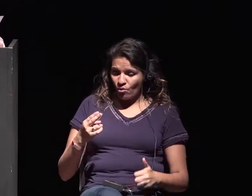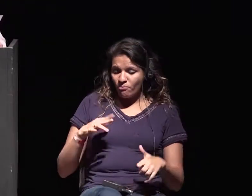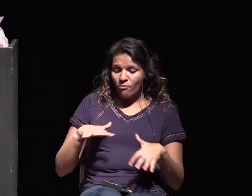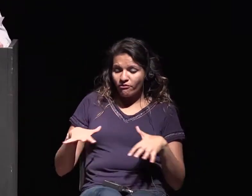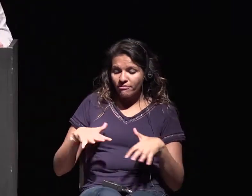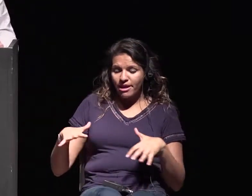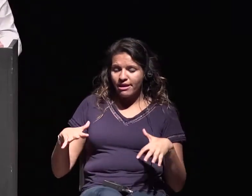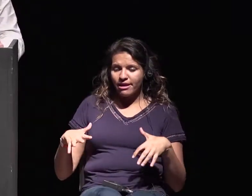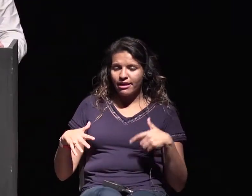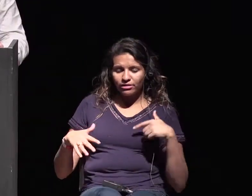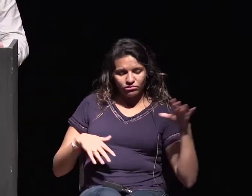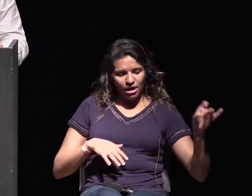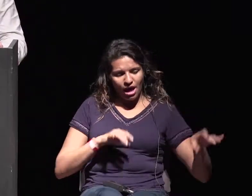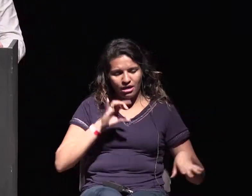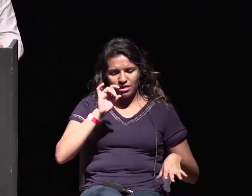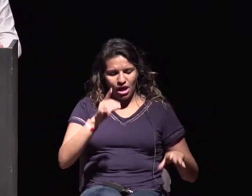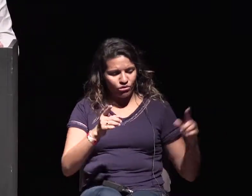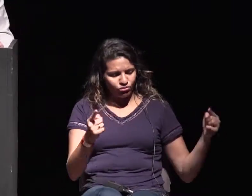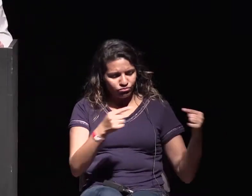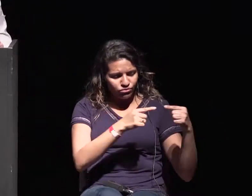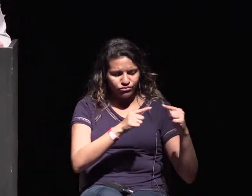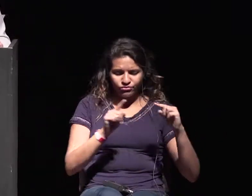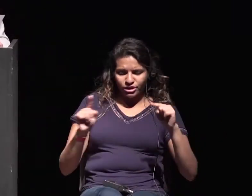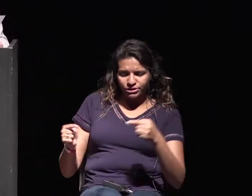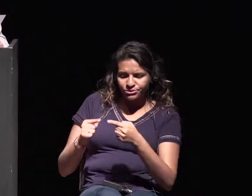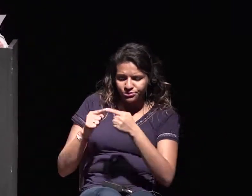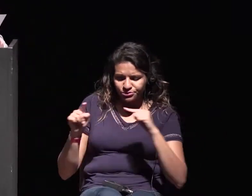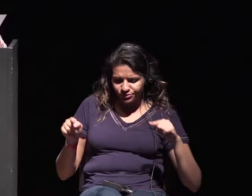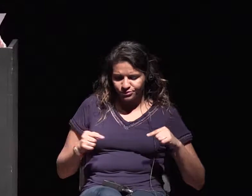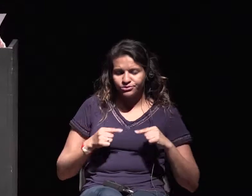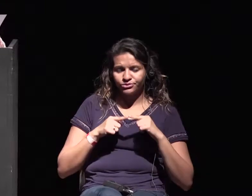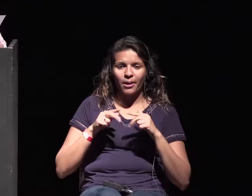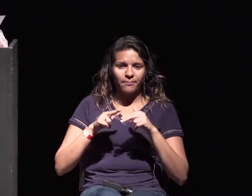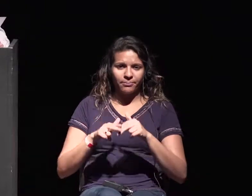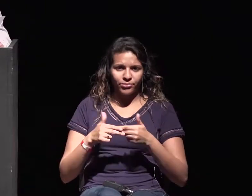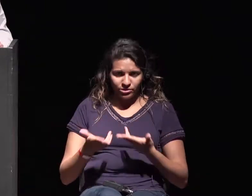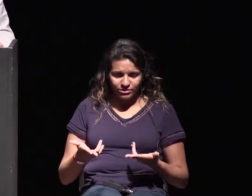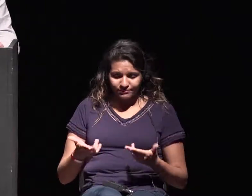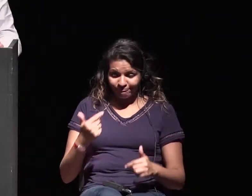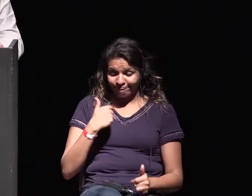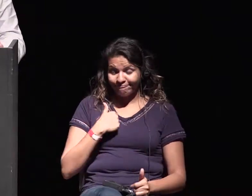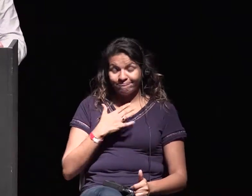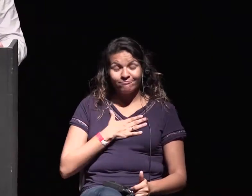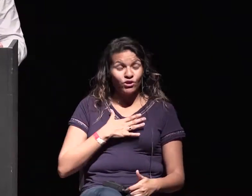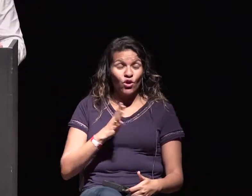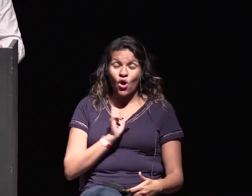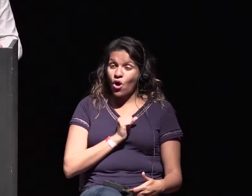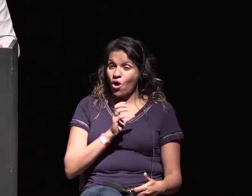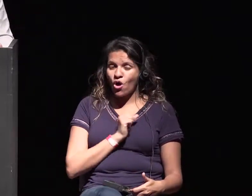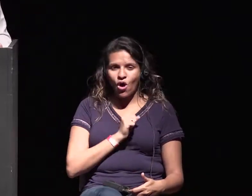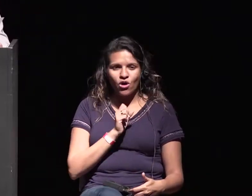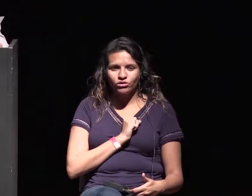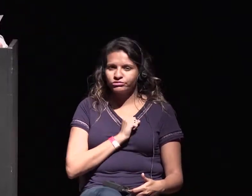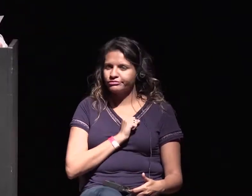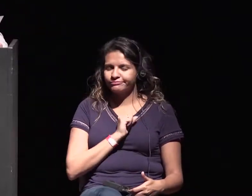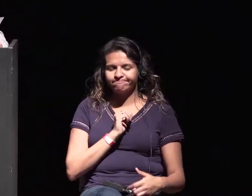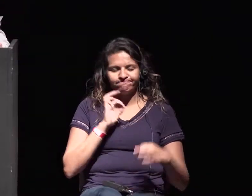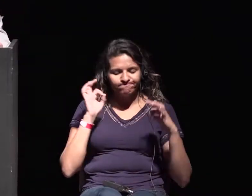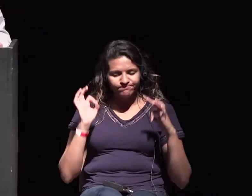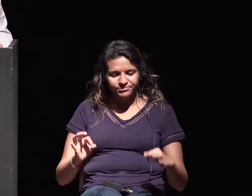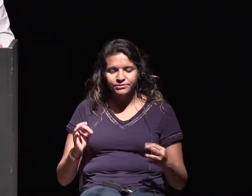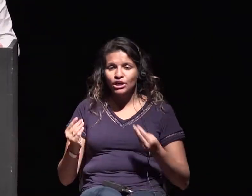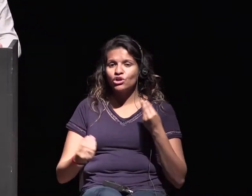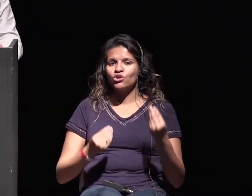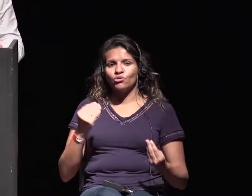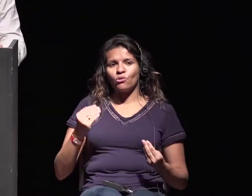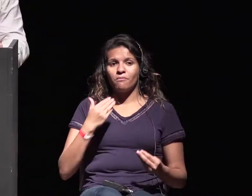am obsessed in how an exhibition can be nothing else but a counterform, when there is nothing to be seen other than the articulation